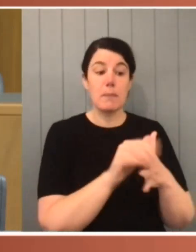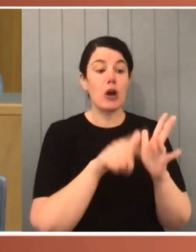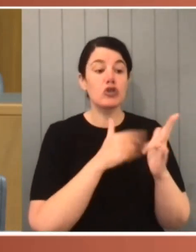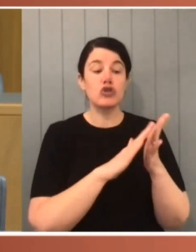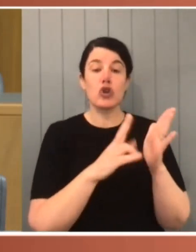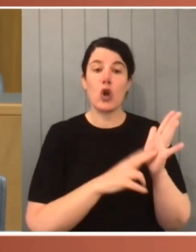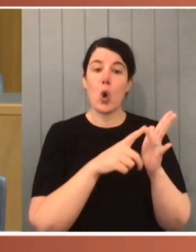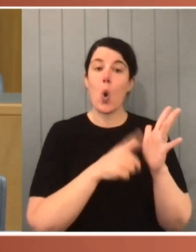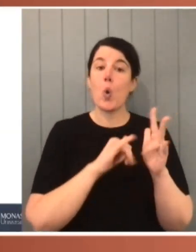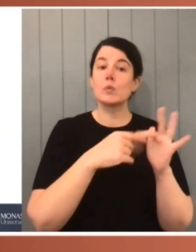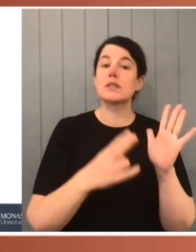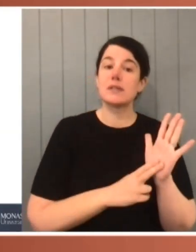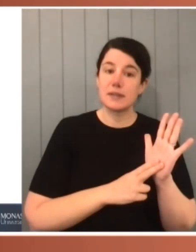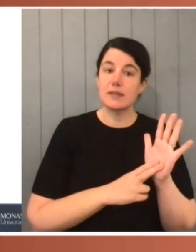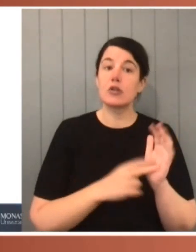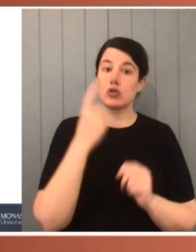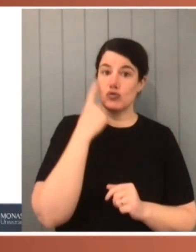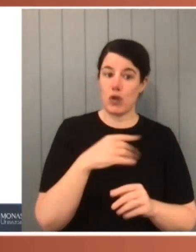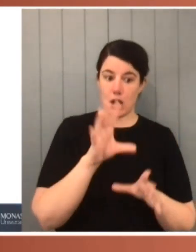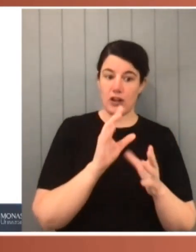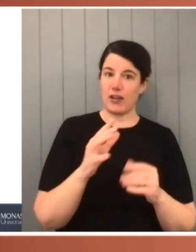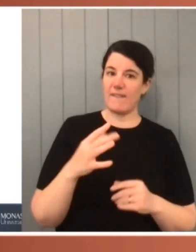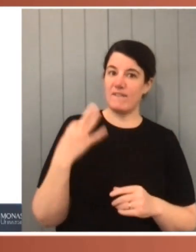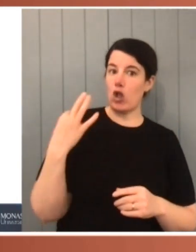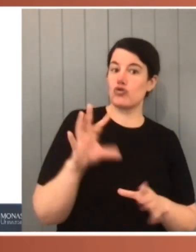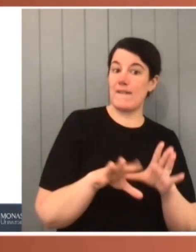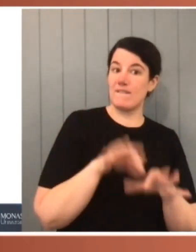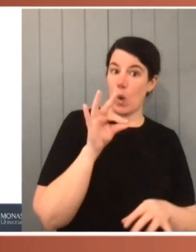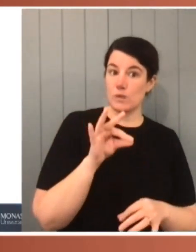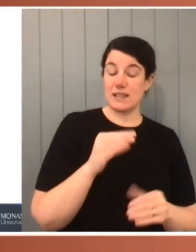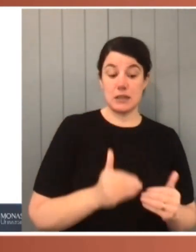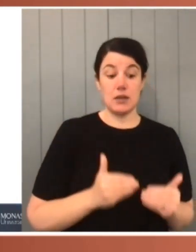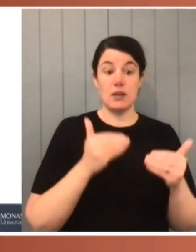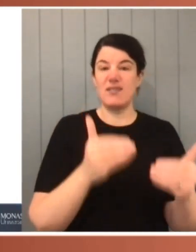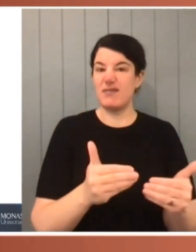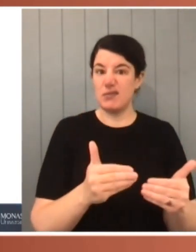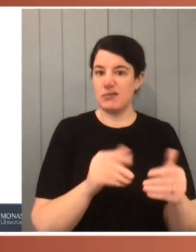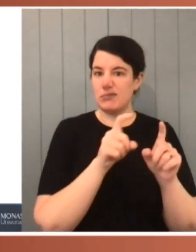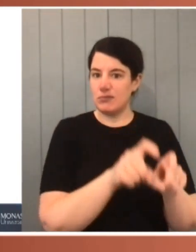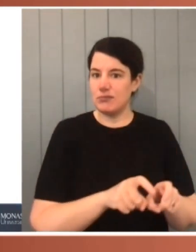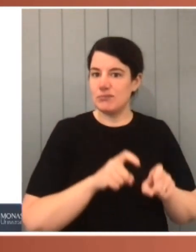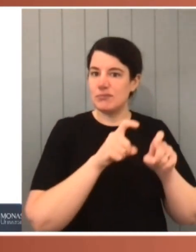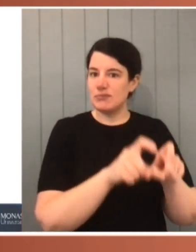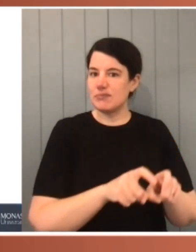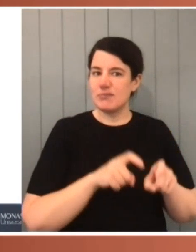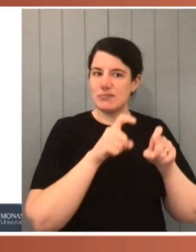attempted to legislate voluntary voting, only for that bill to be left languishing in the Legislative